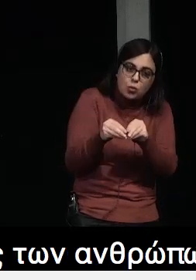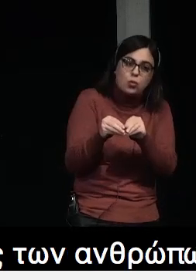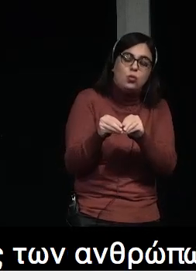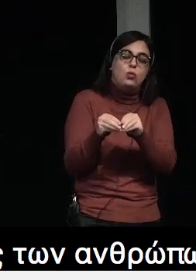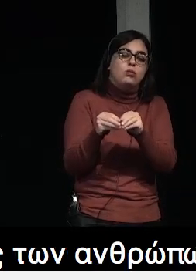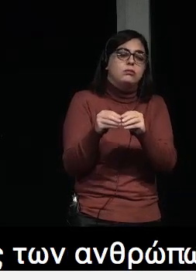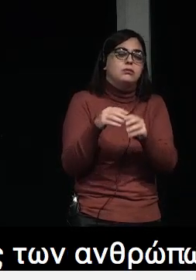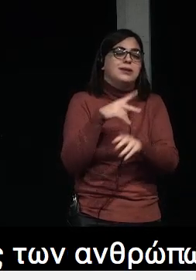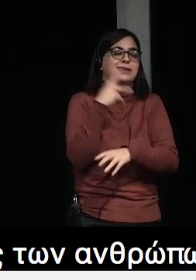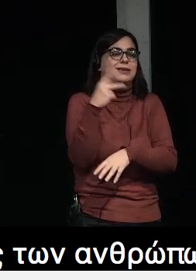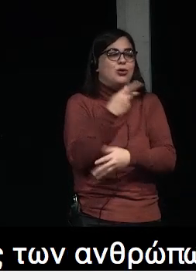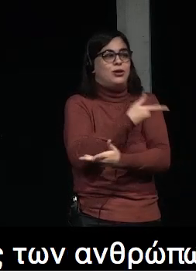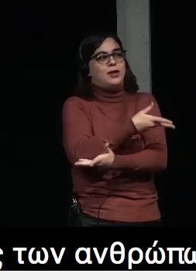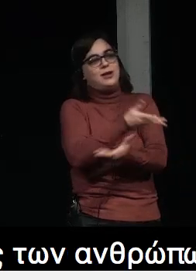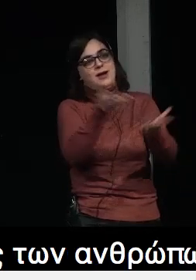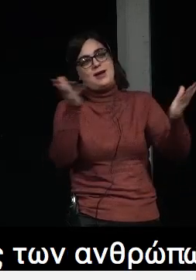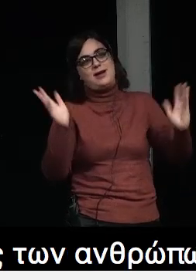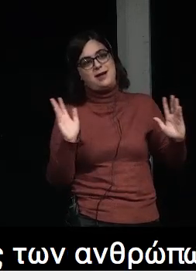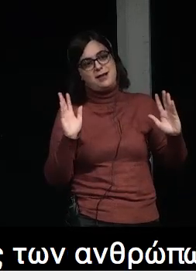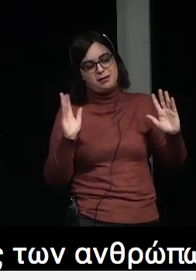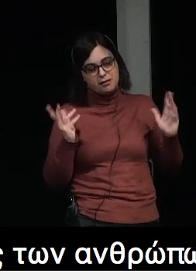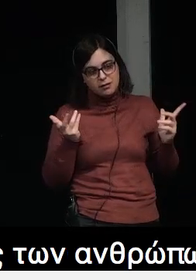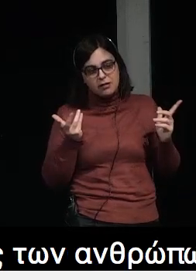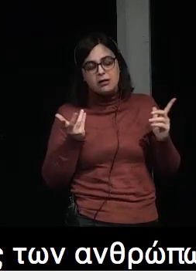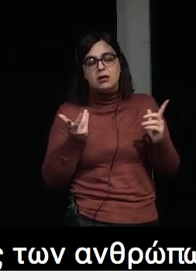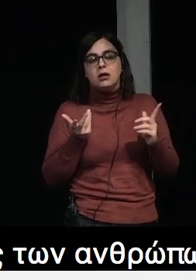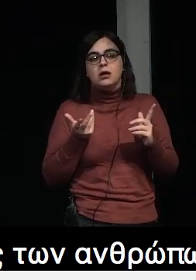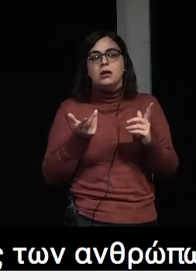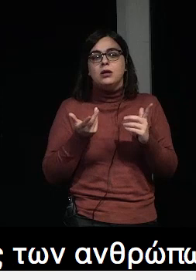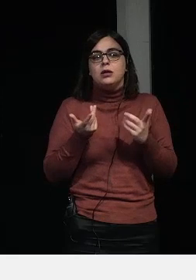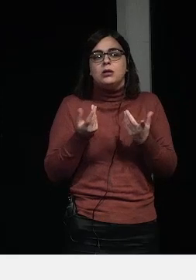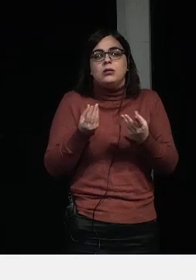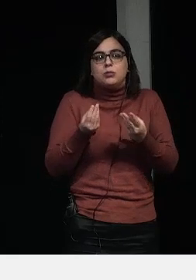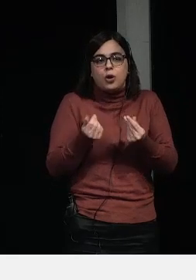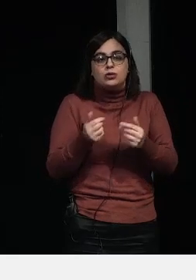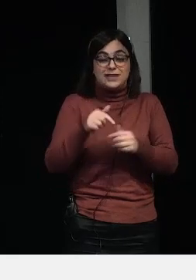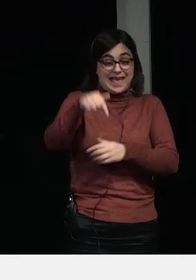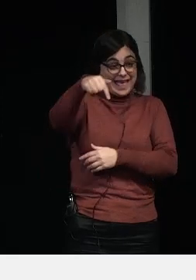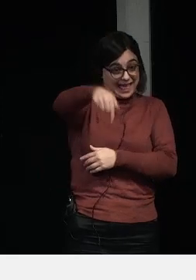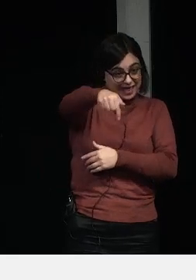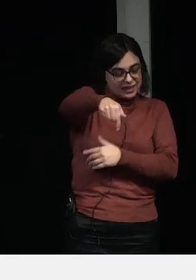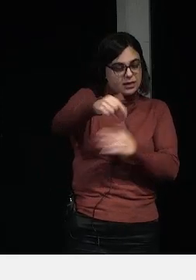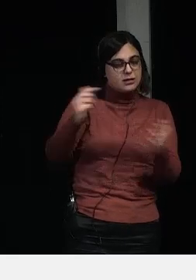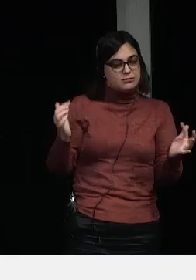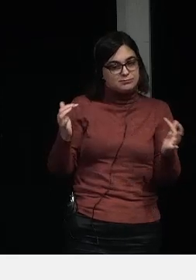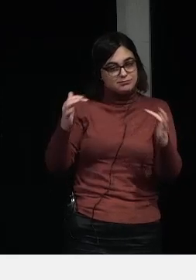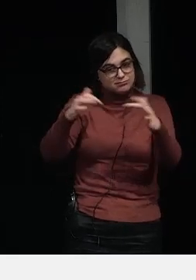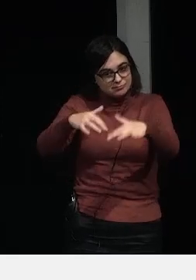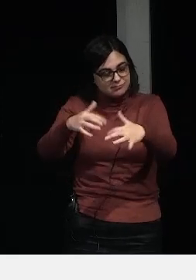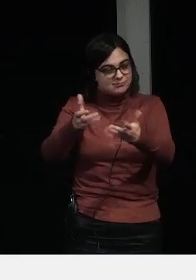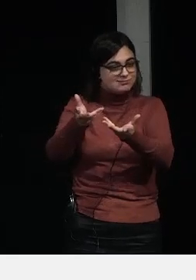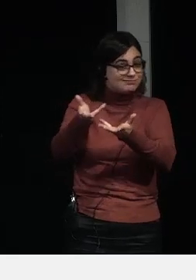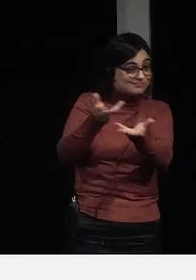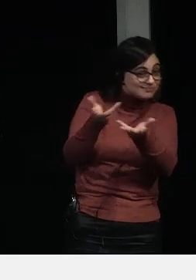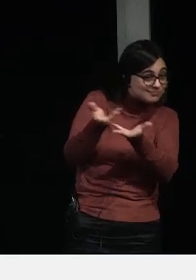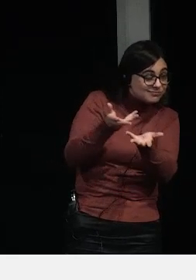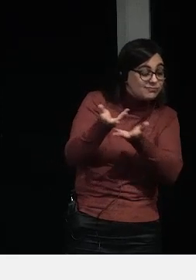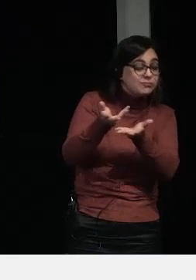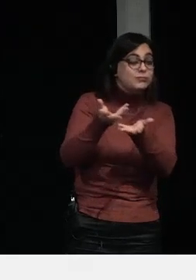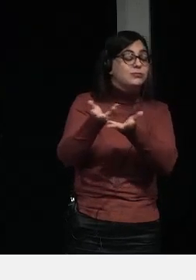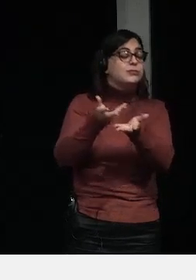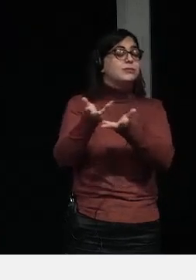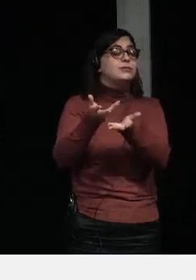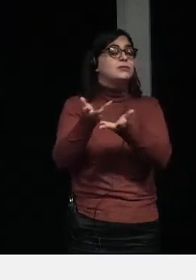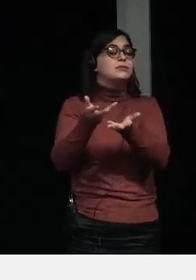metaphorically recount the return of the museum to people's lives. So start again from